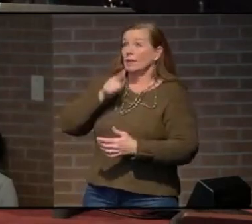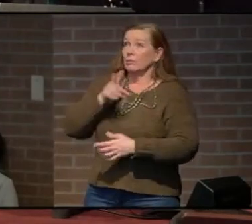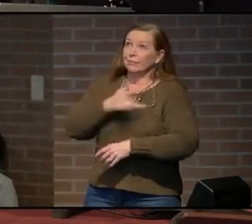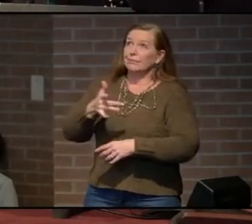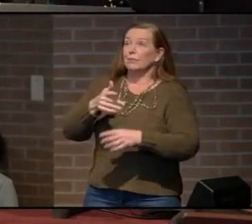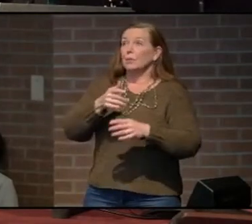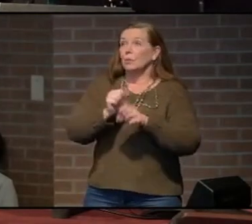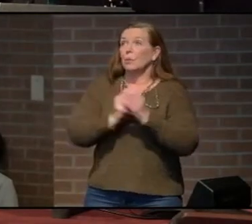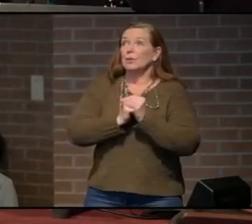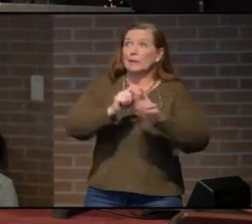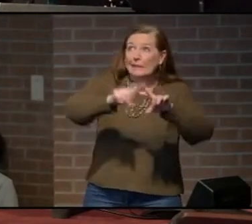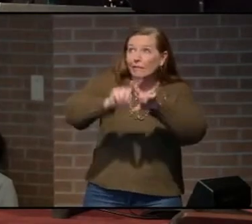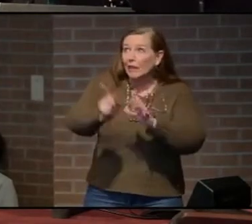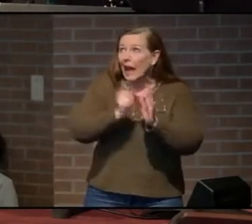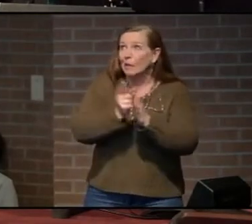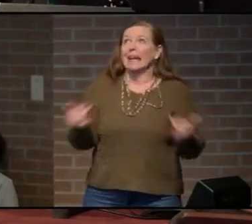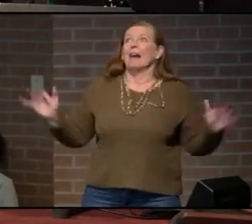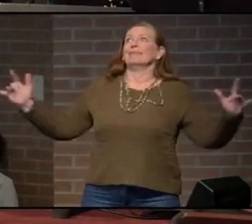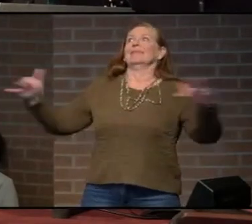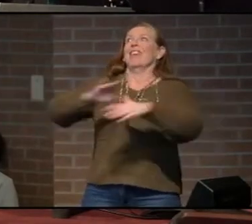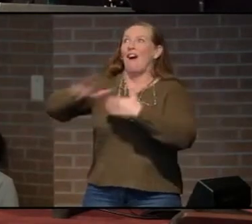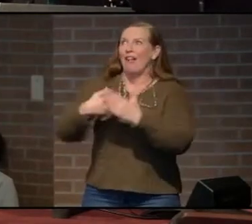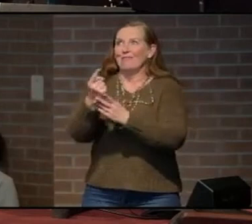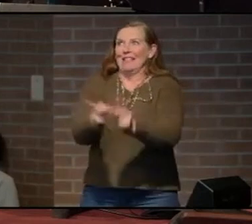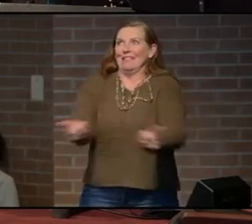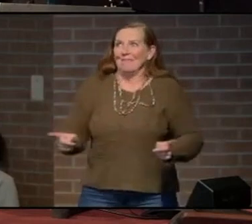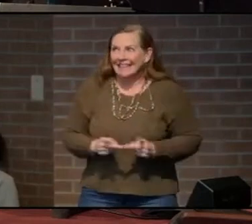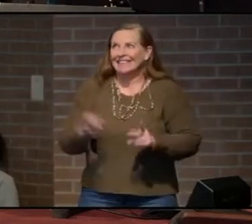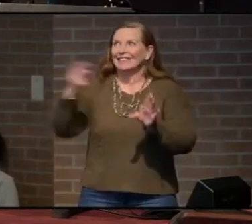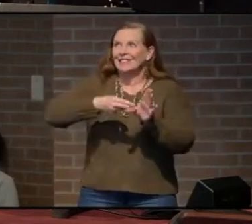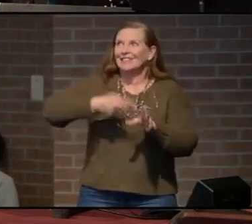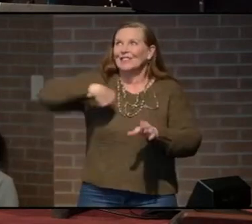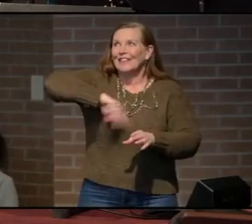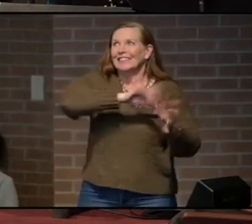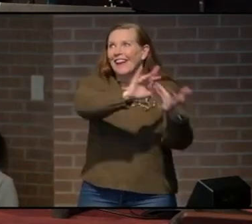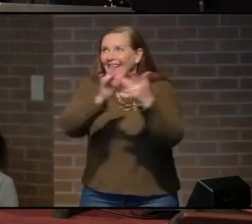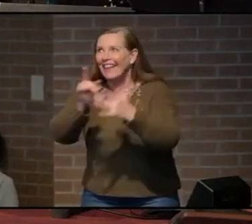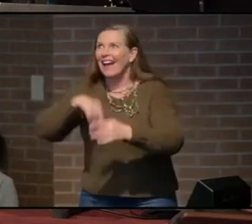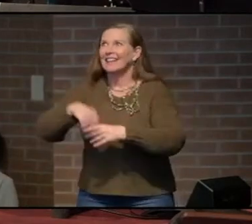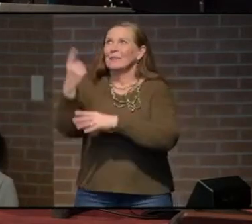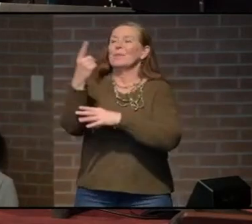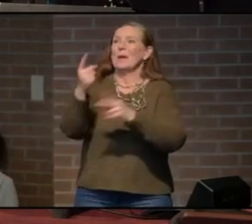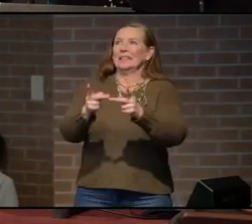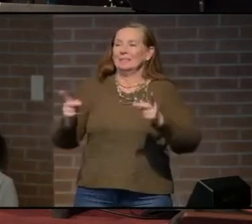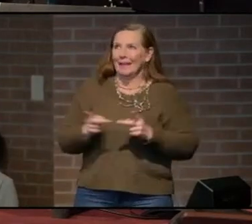different hours, all in one space. Those who join us online, joining us in one online